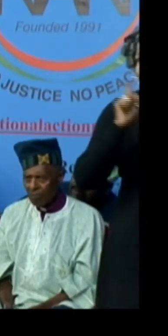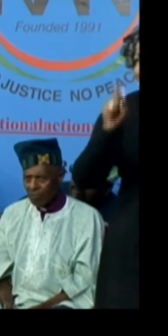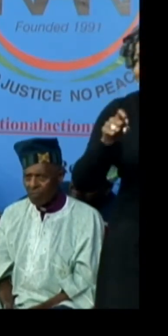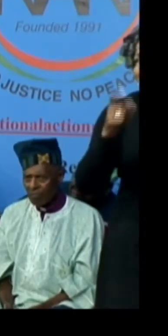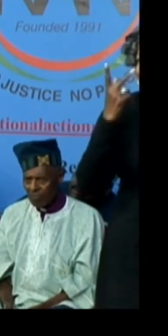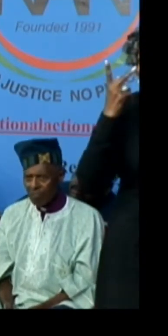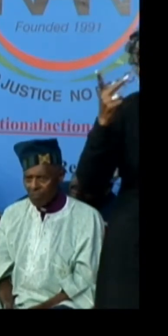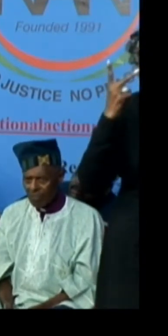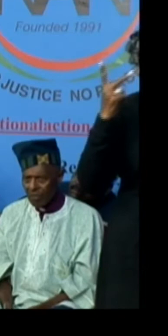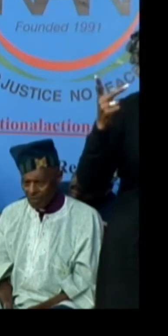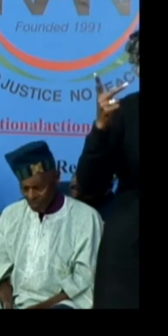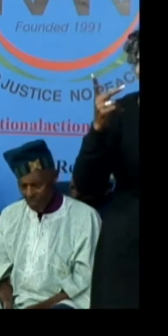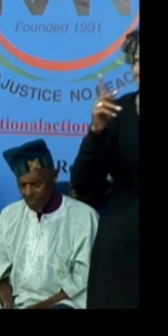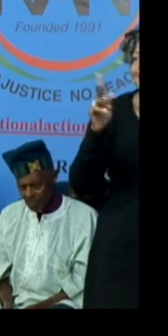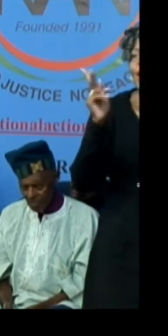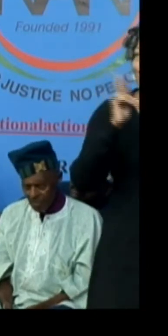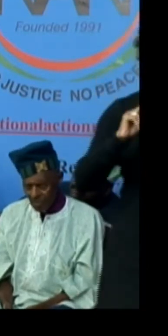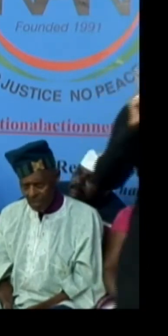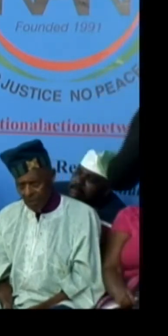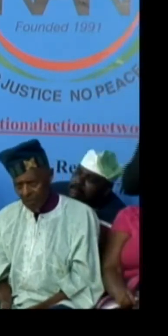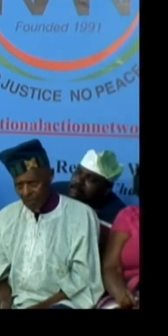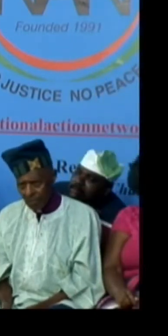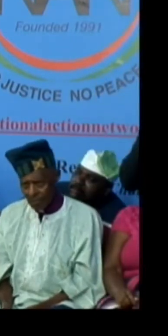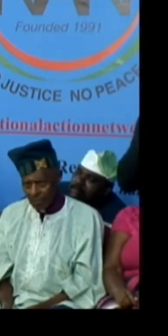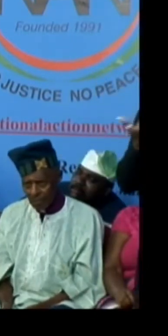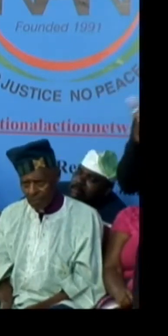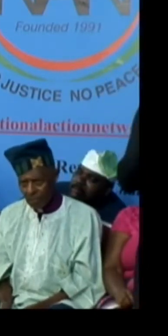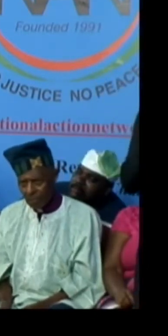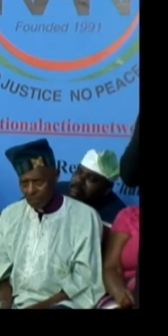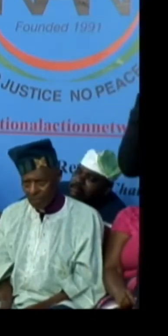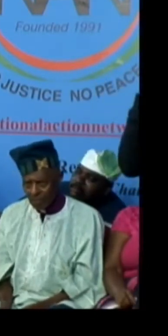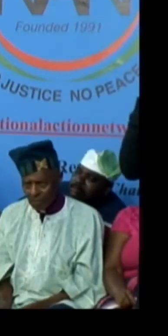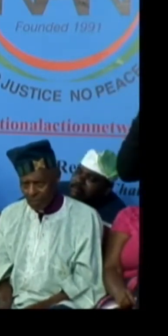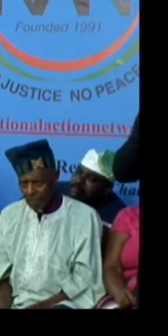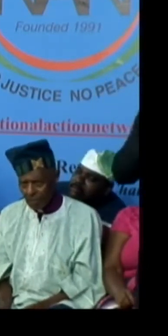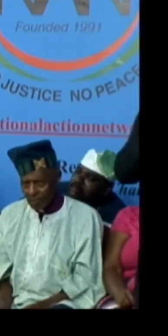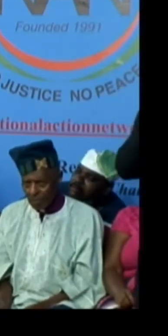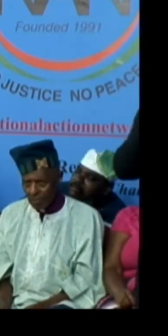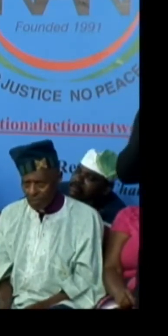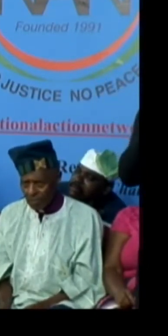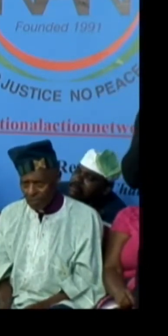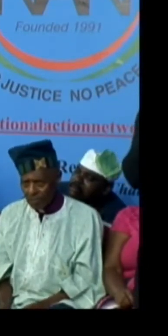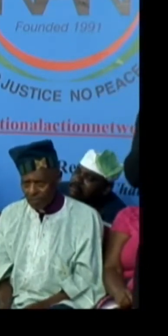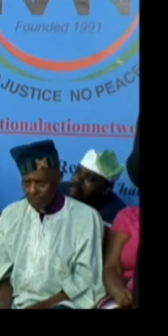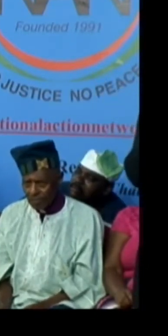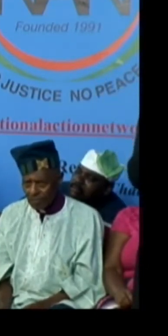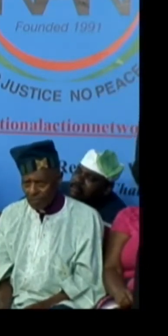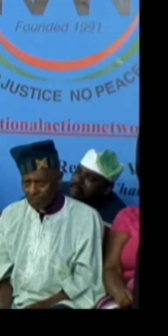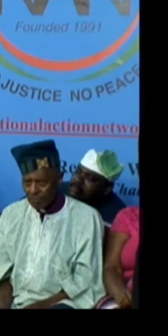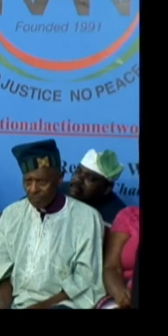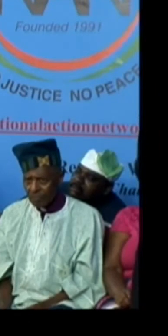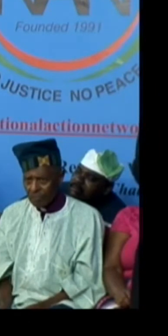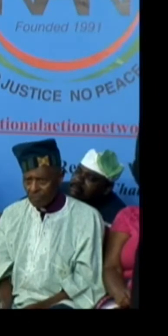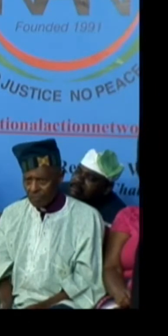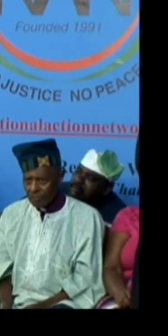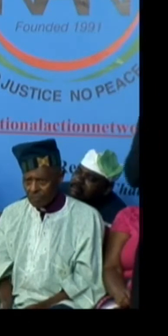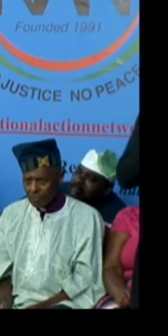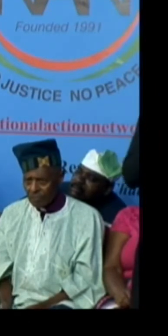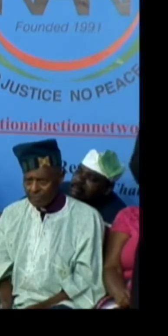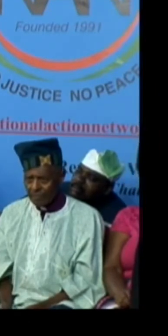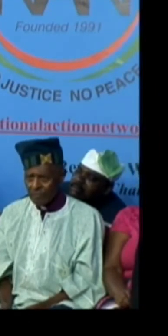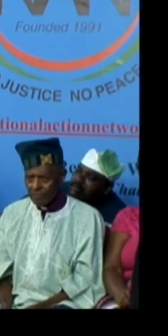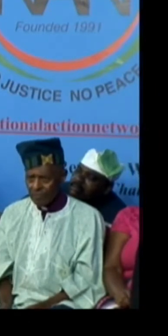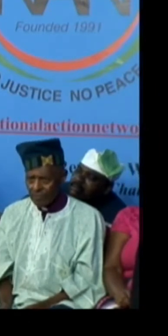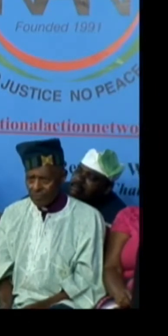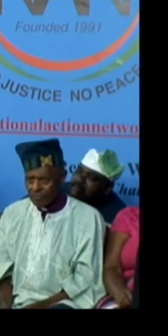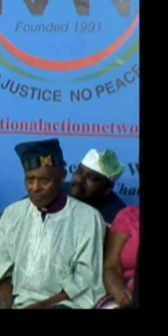through a crucifixion. And anybody that believes in a rising Christ can't be afraid of no